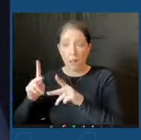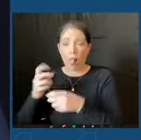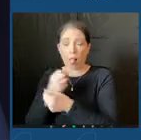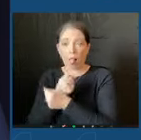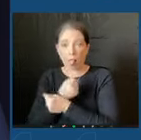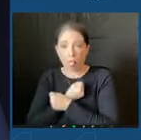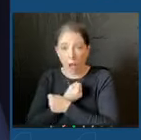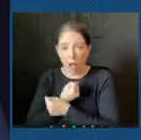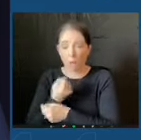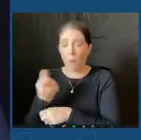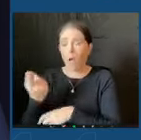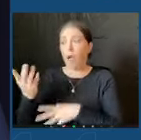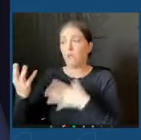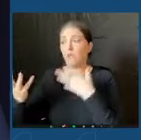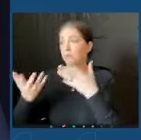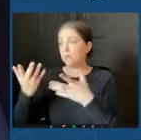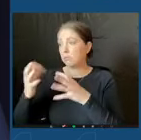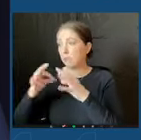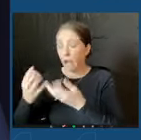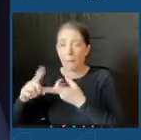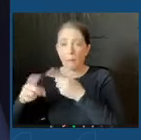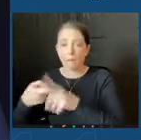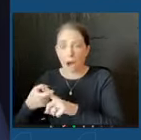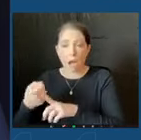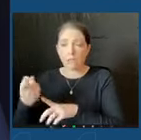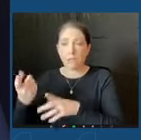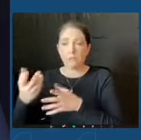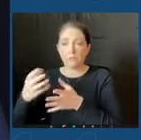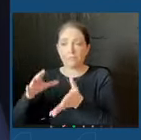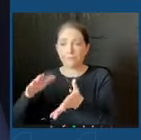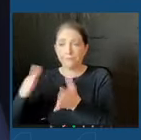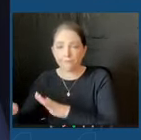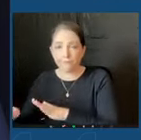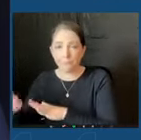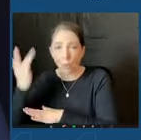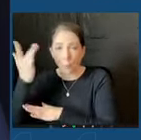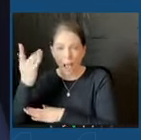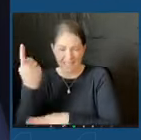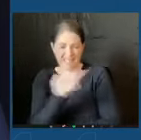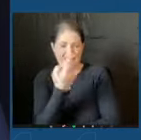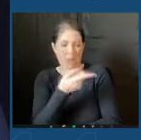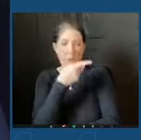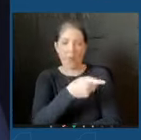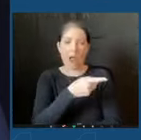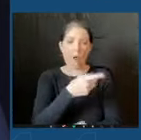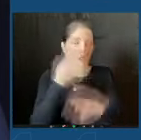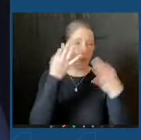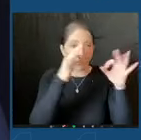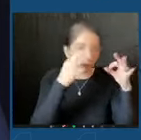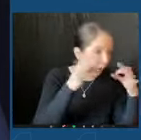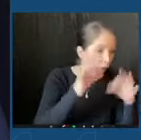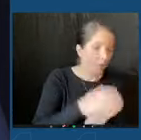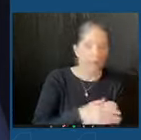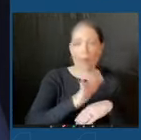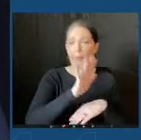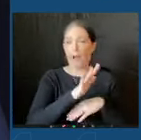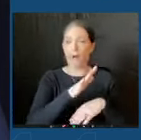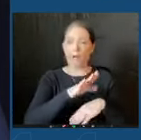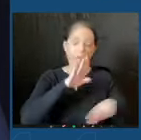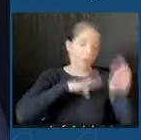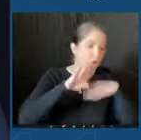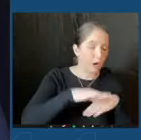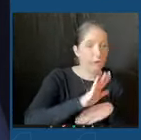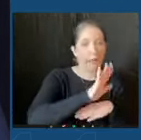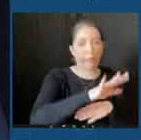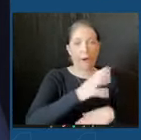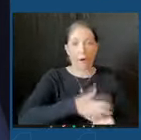of somebody being distracted, somebody being angry, somebody taking out their frustrations on